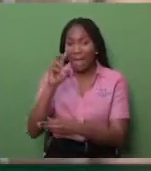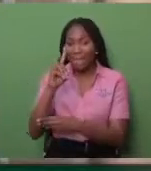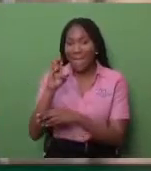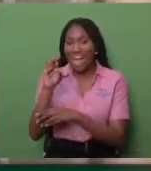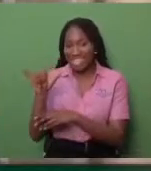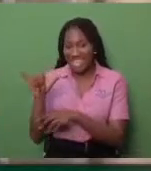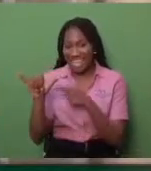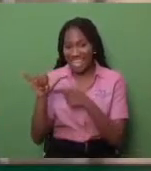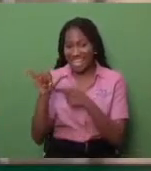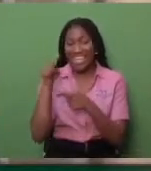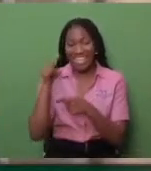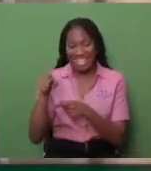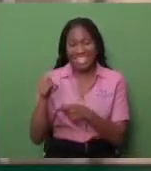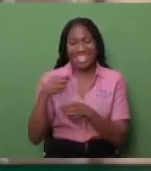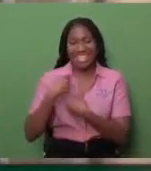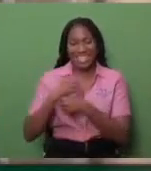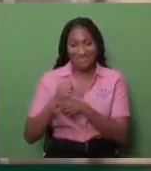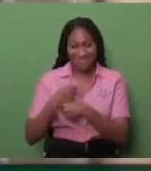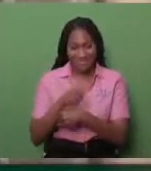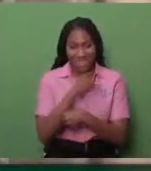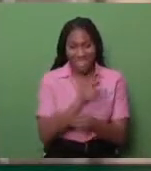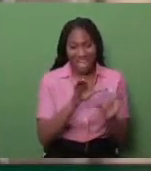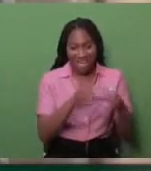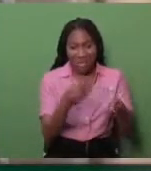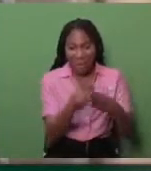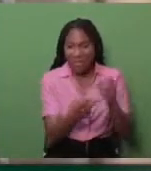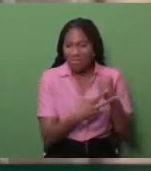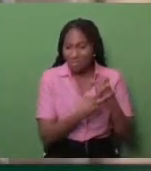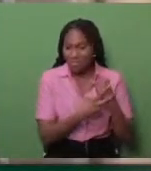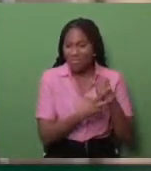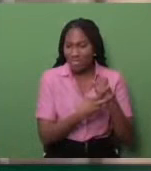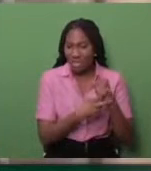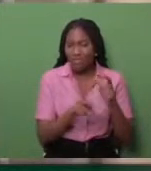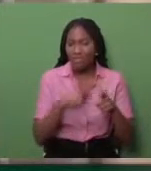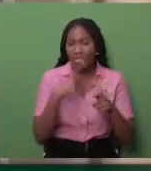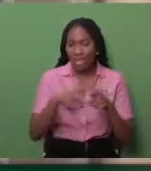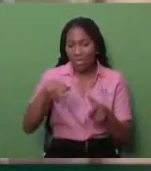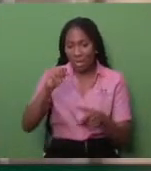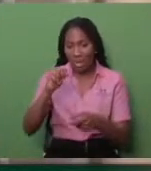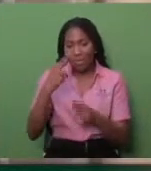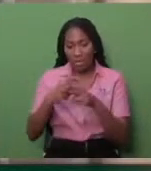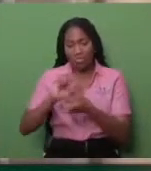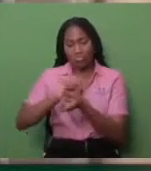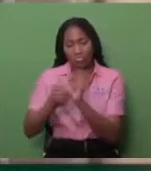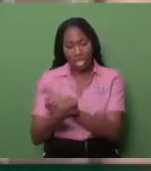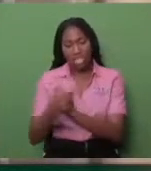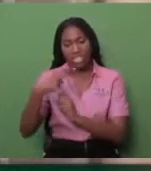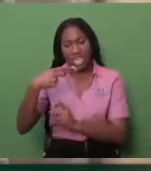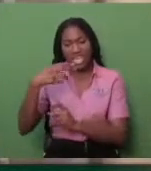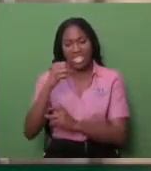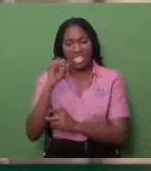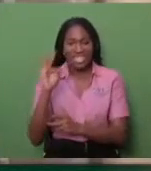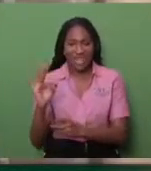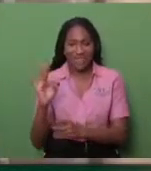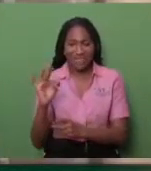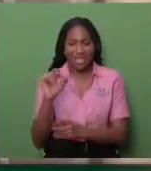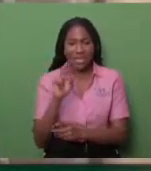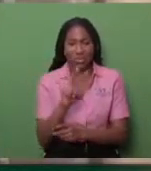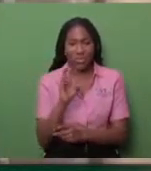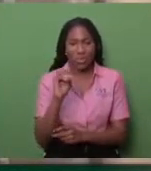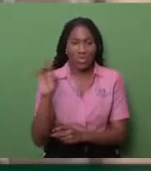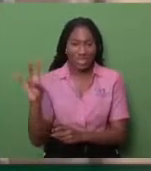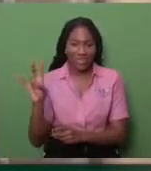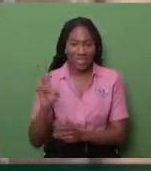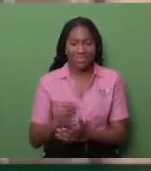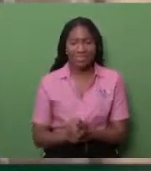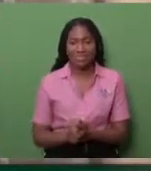That is what became new name, HSF, in 2007. Here is another fact. No